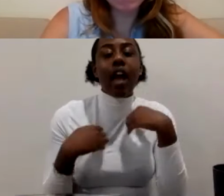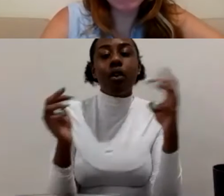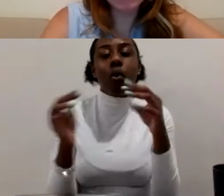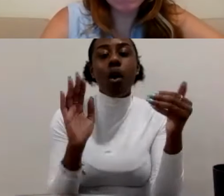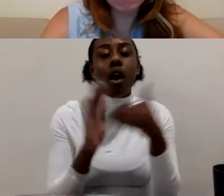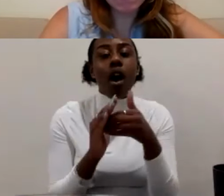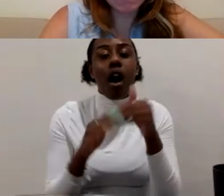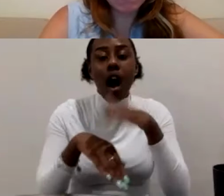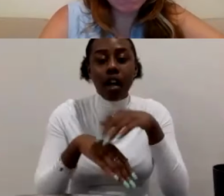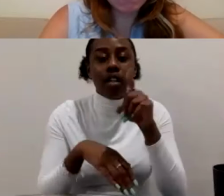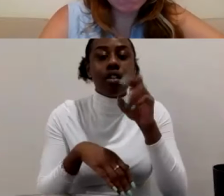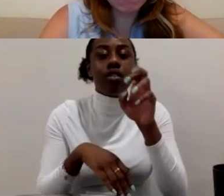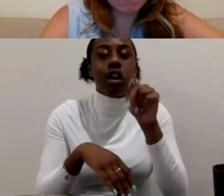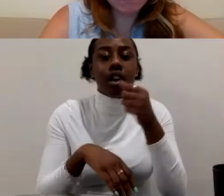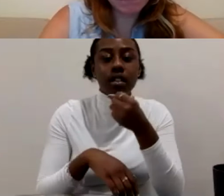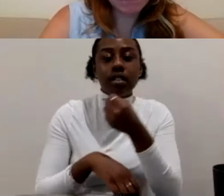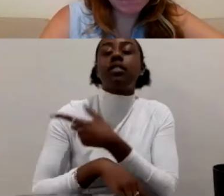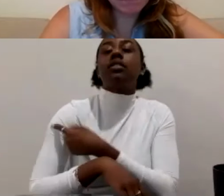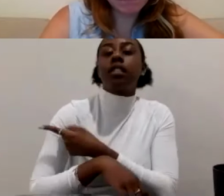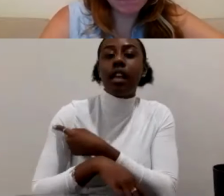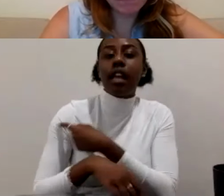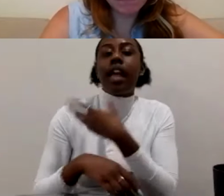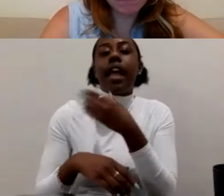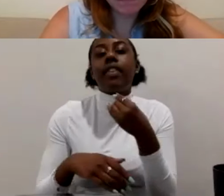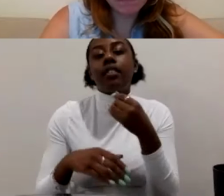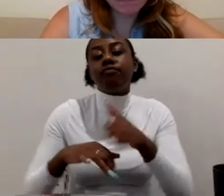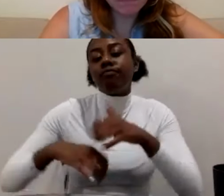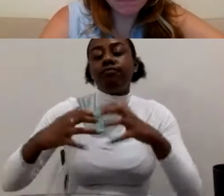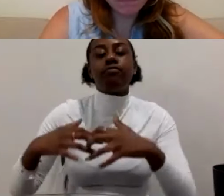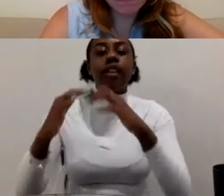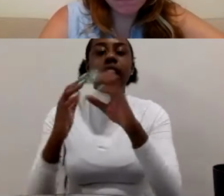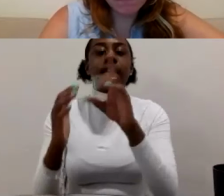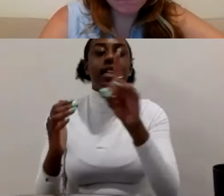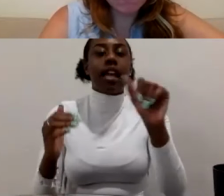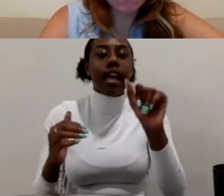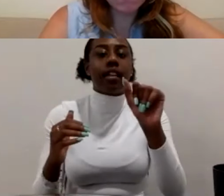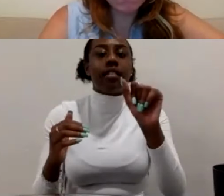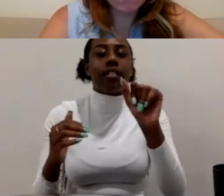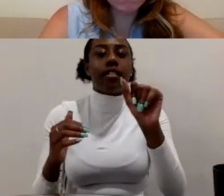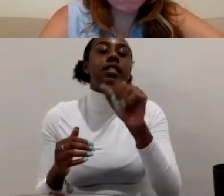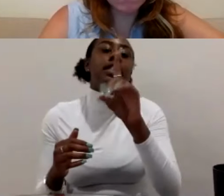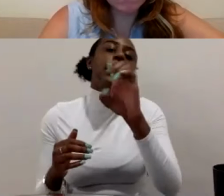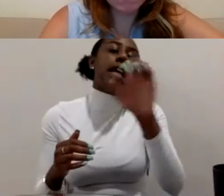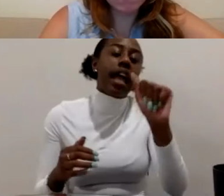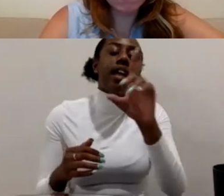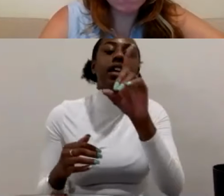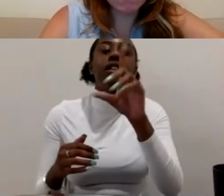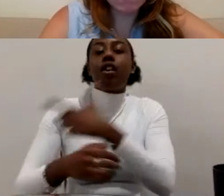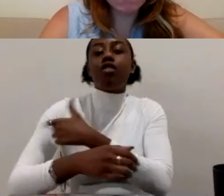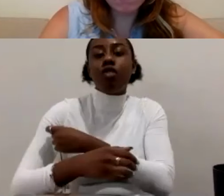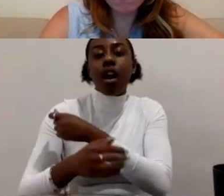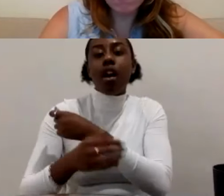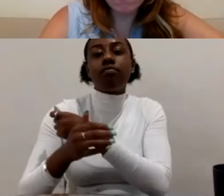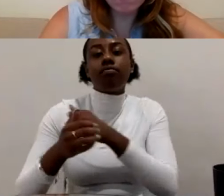DEA or the Drug Enforcement Administration. And we chatted really about how, you know, this aligns